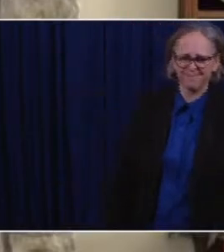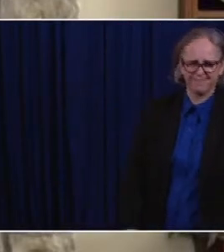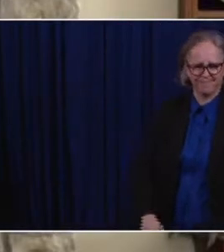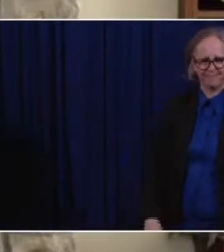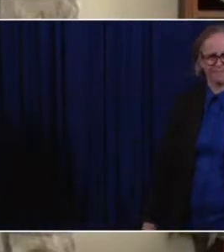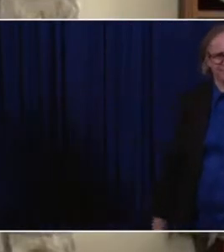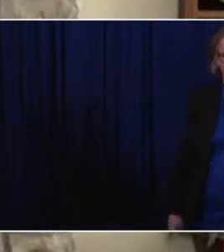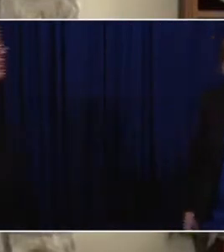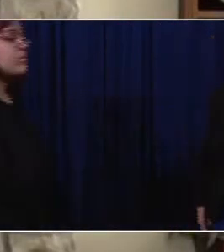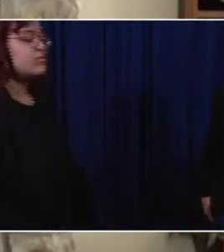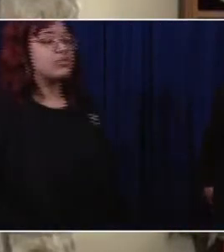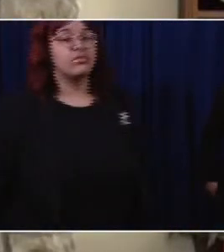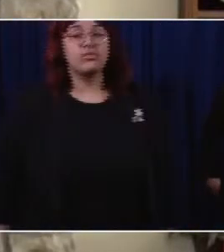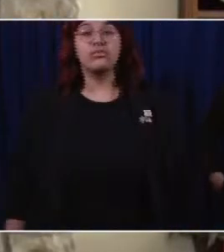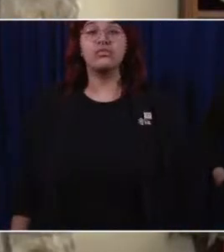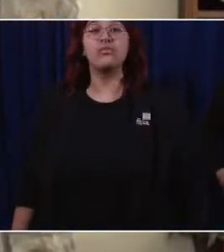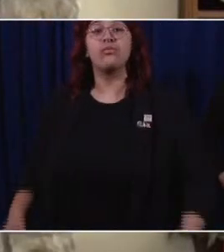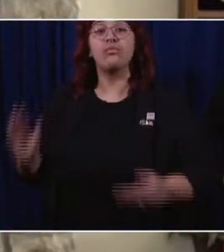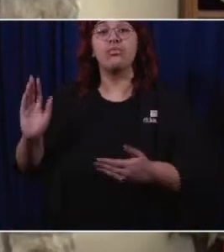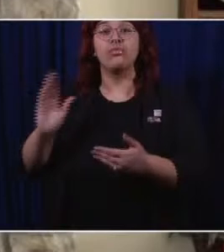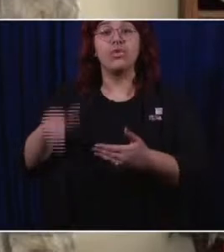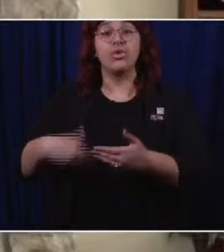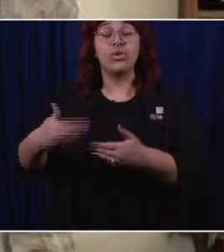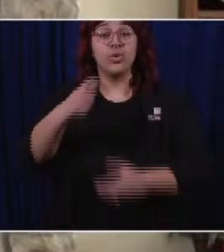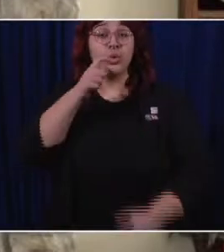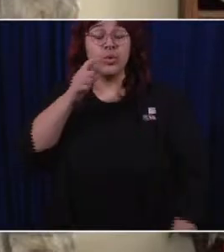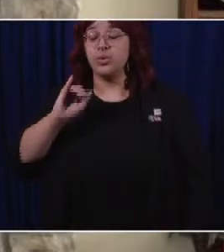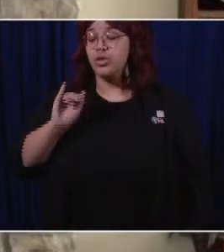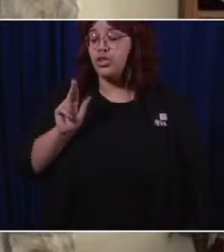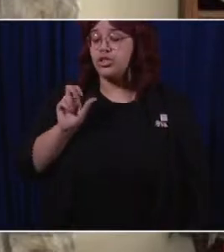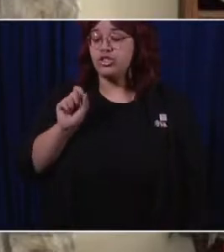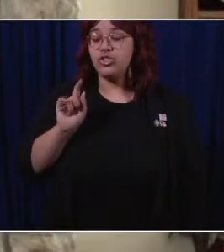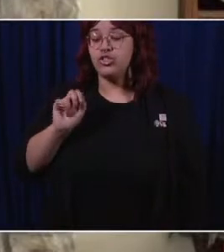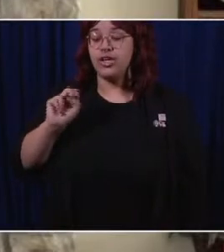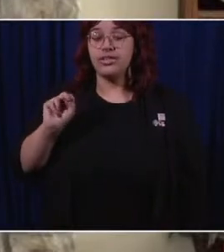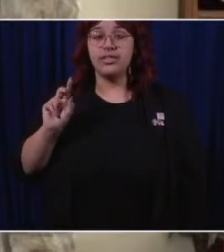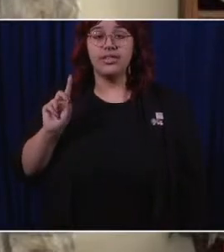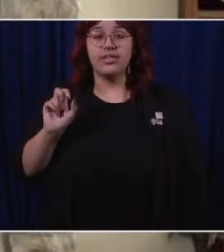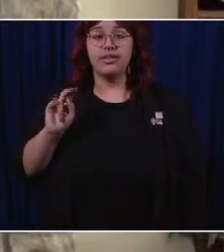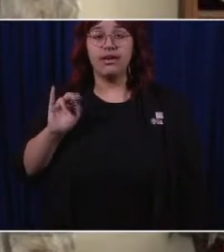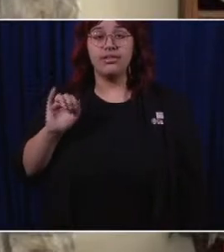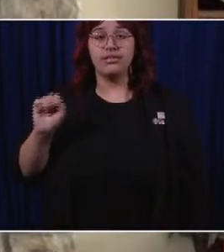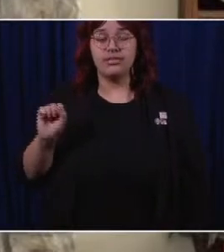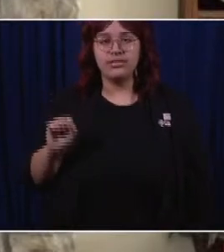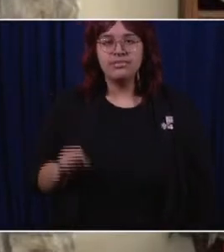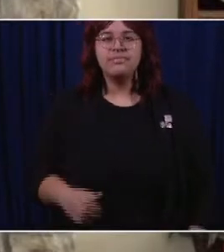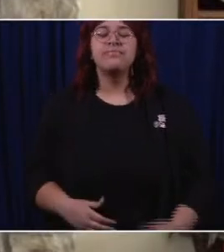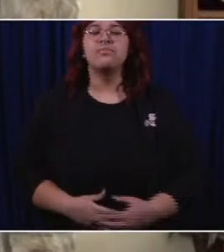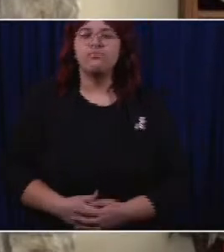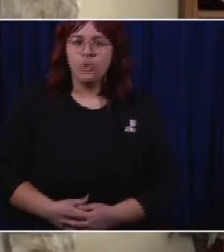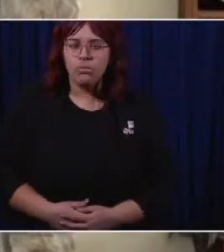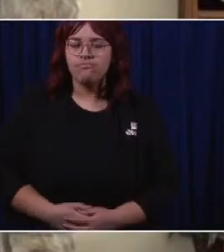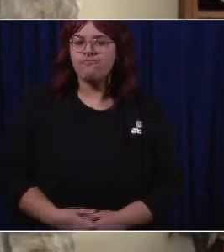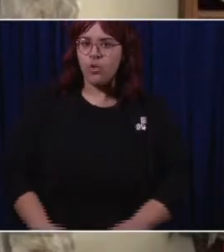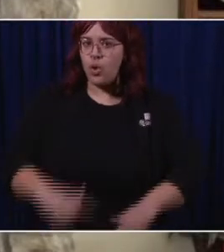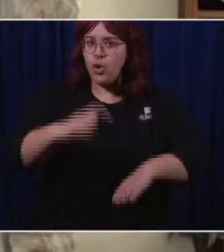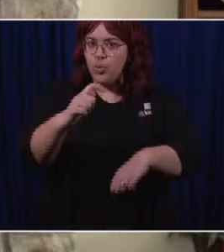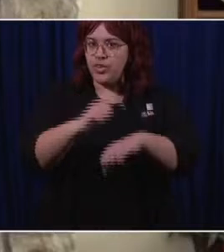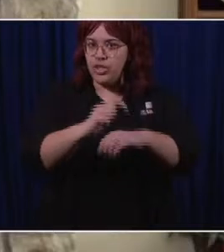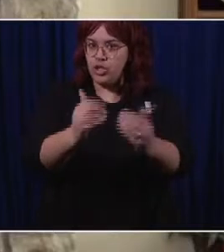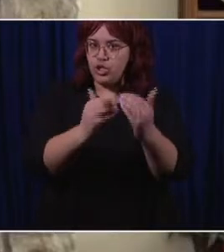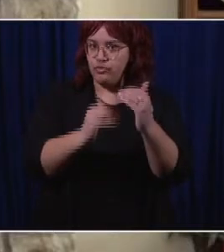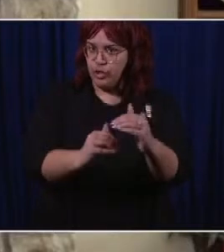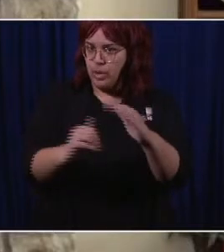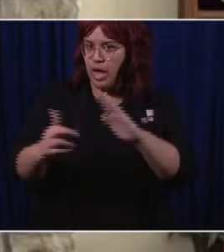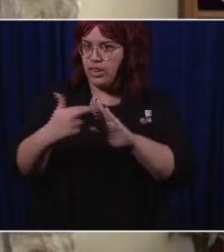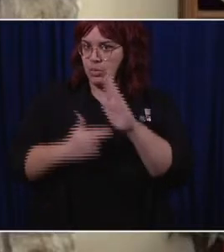Hi, Governor. Thanks for briefing us today. Hey, Justin. In regards to Ohio's curfew, several other states are now relaxing business restrictions,